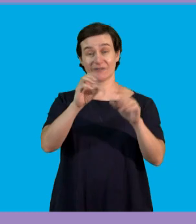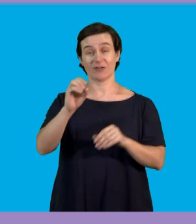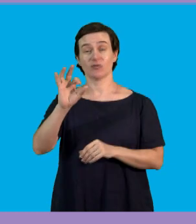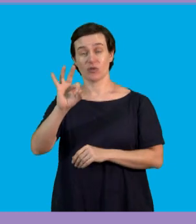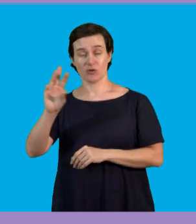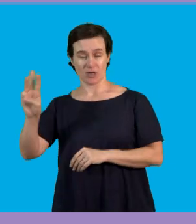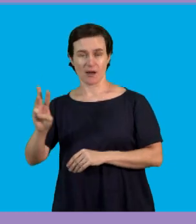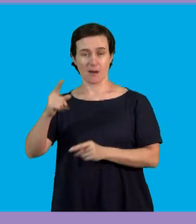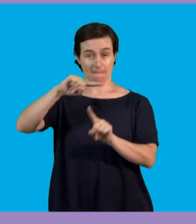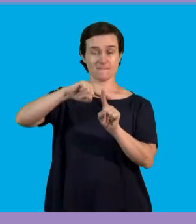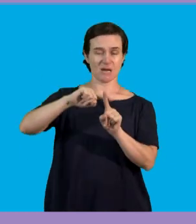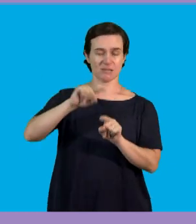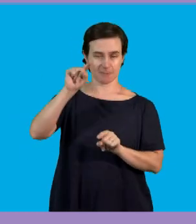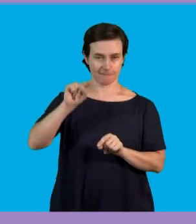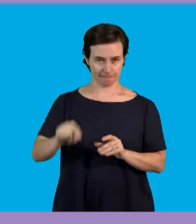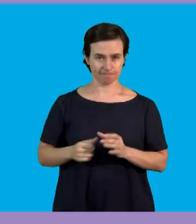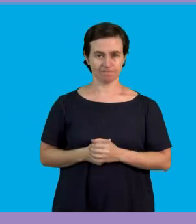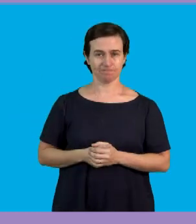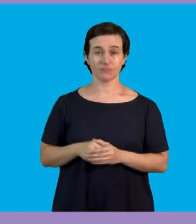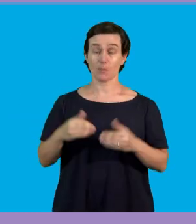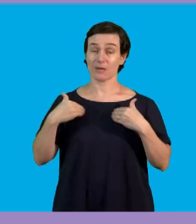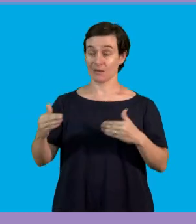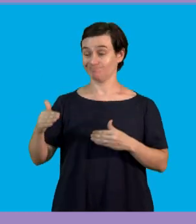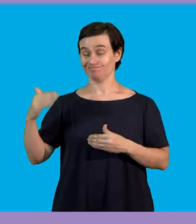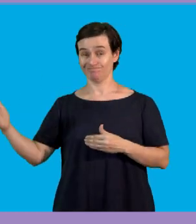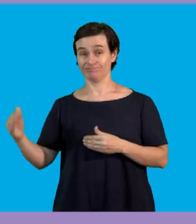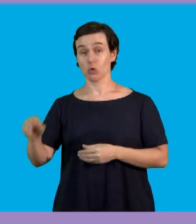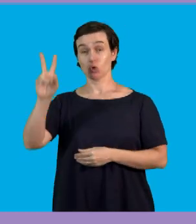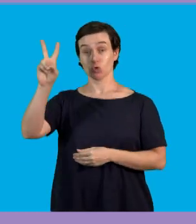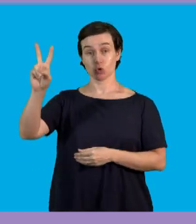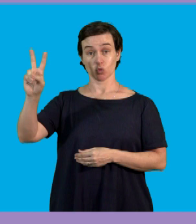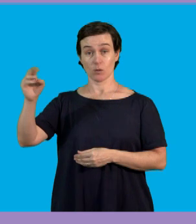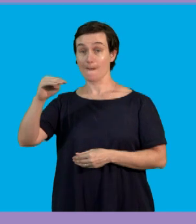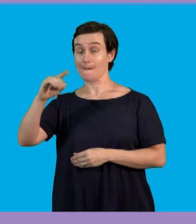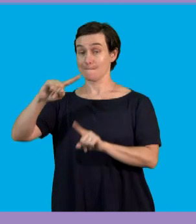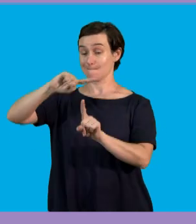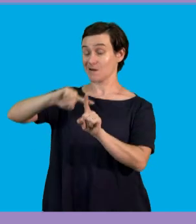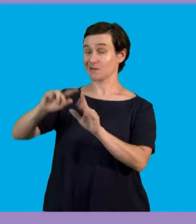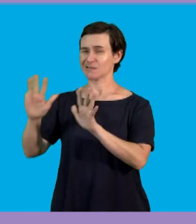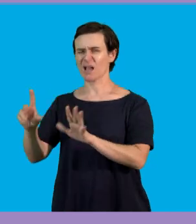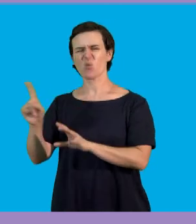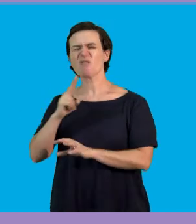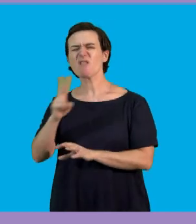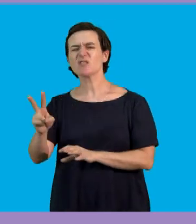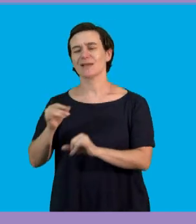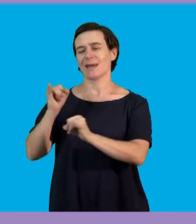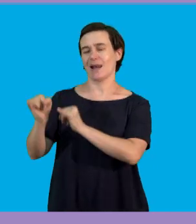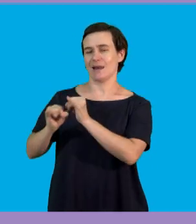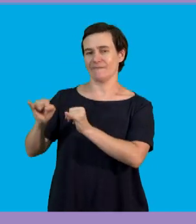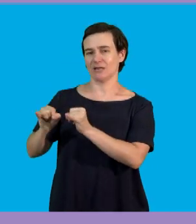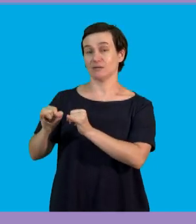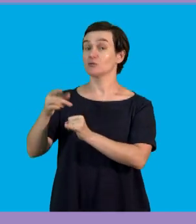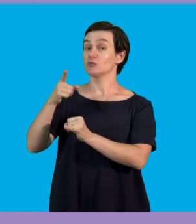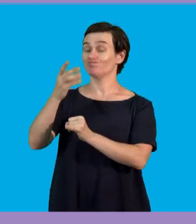74,739. We are going to start with the ones. So 2 ones plus 9 ones, that gives us 11.